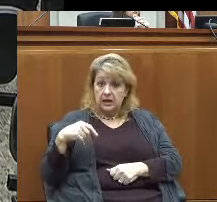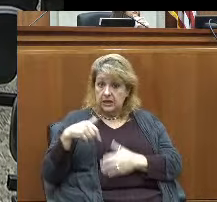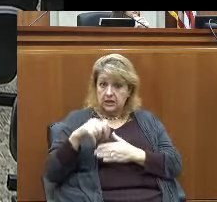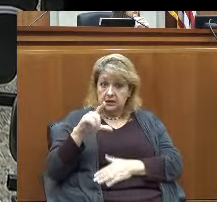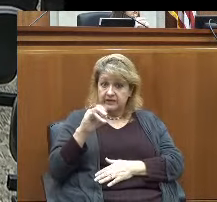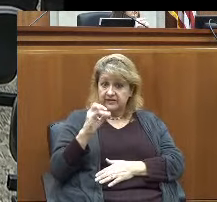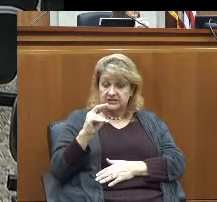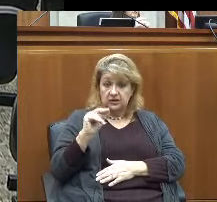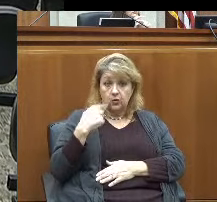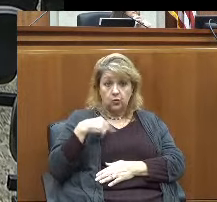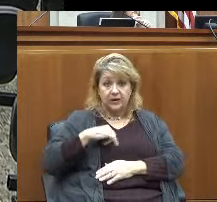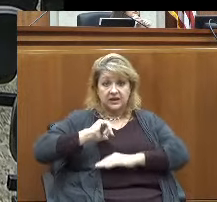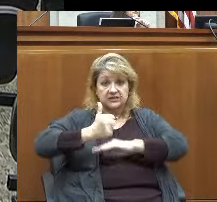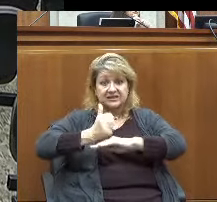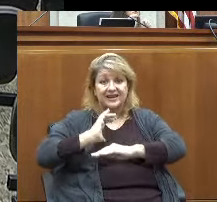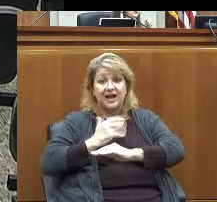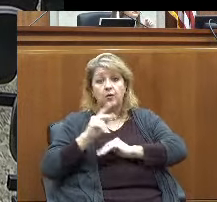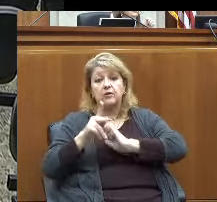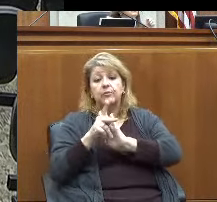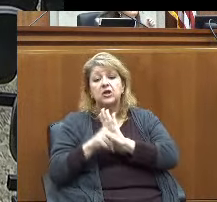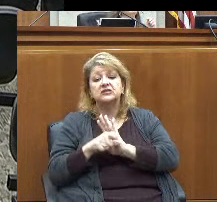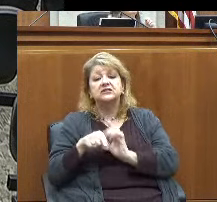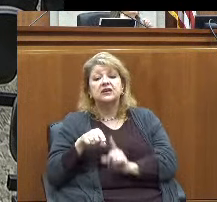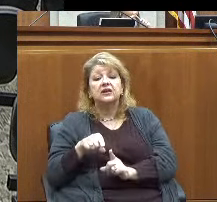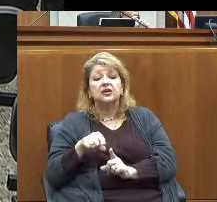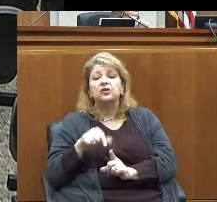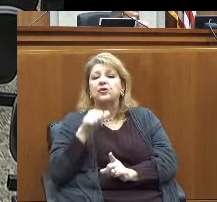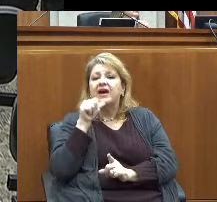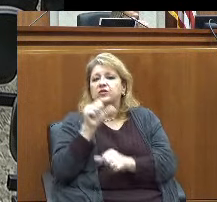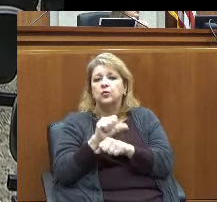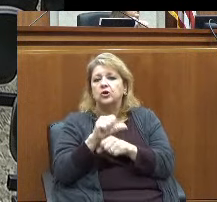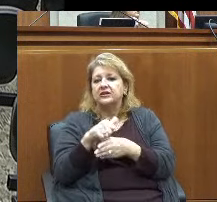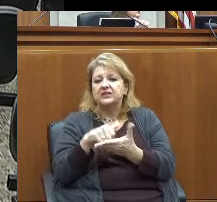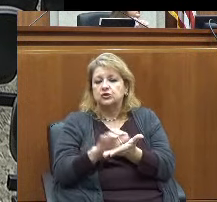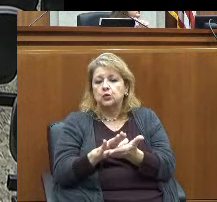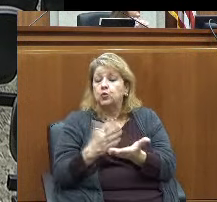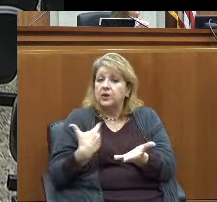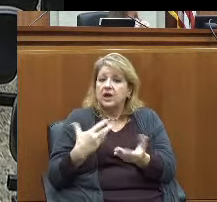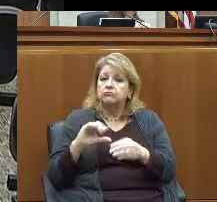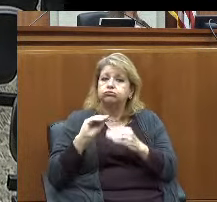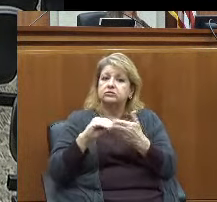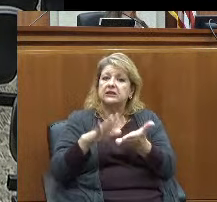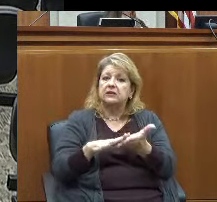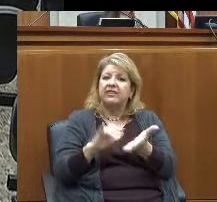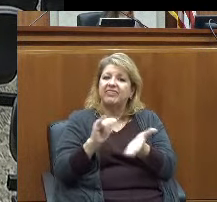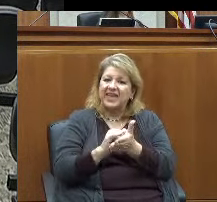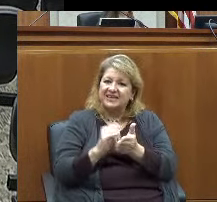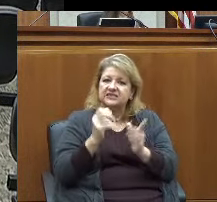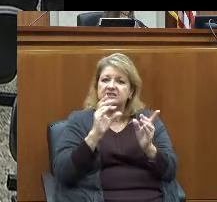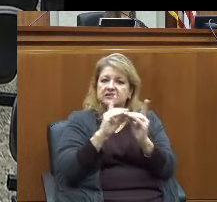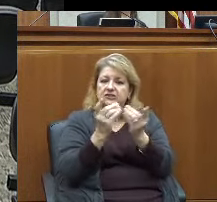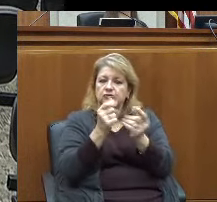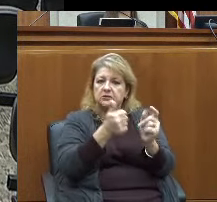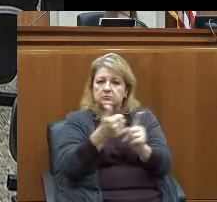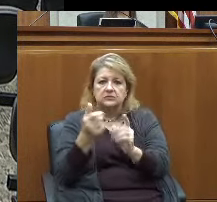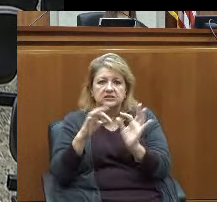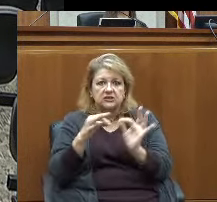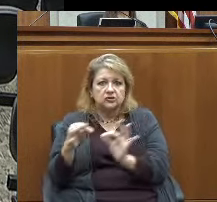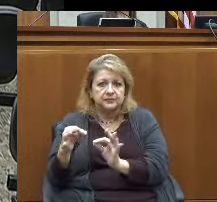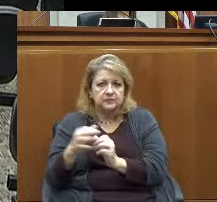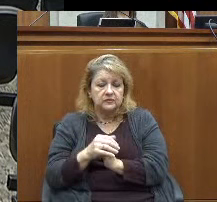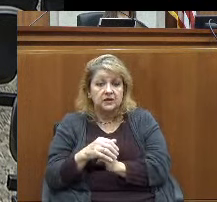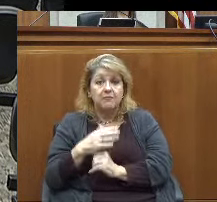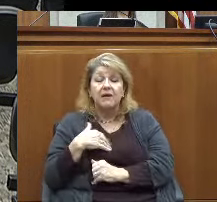Livingston from instituting our own policies if we choose to do so. That is left up to the individual district.